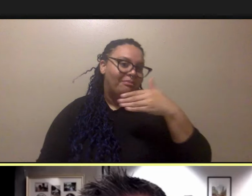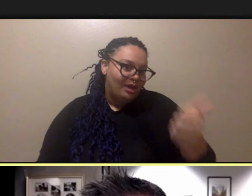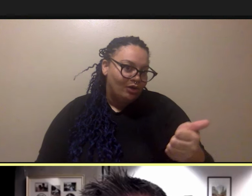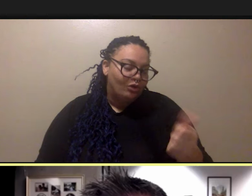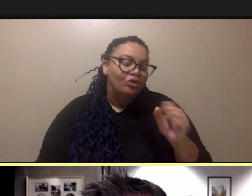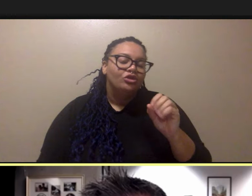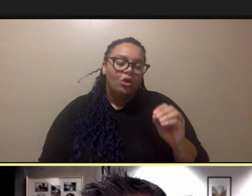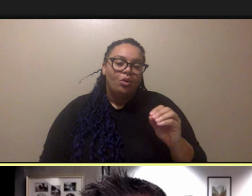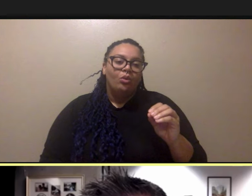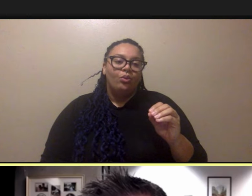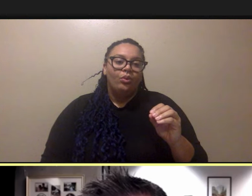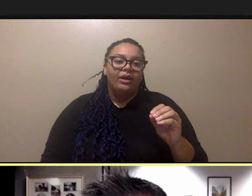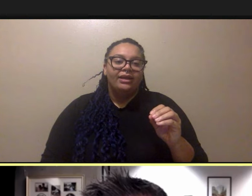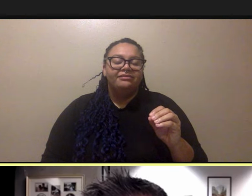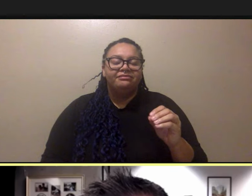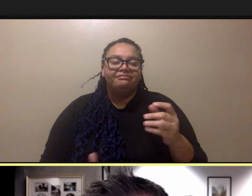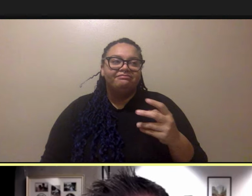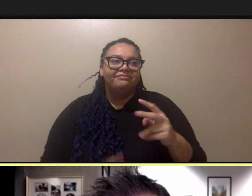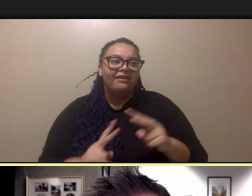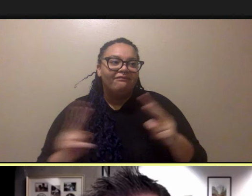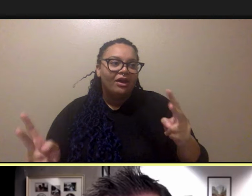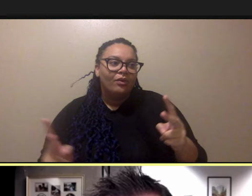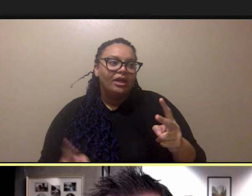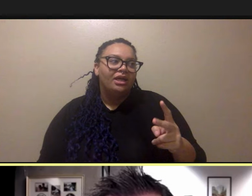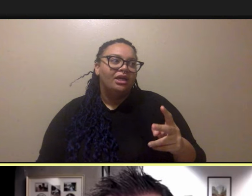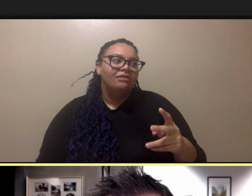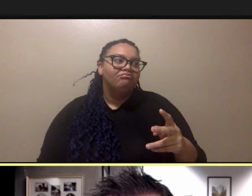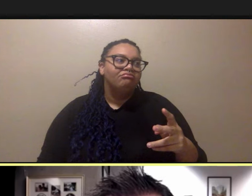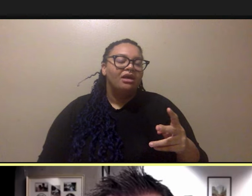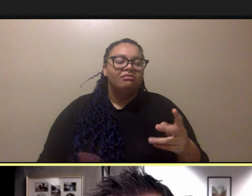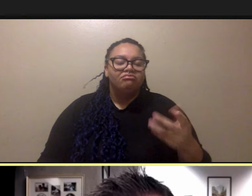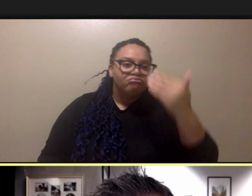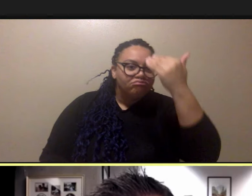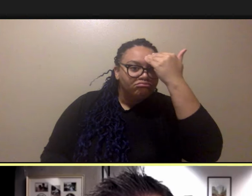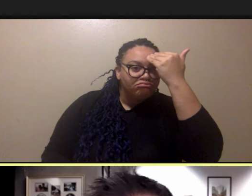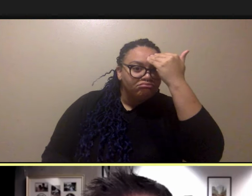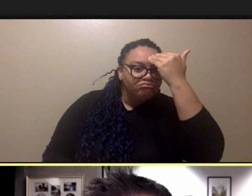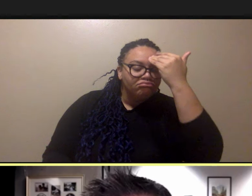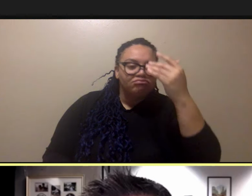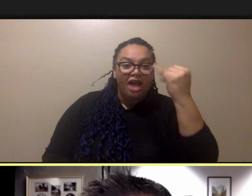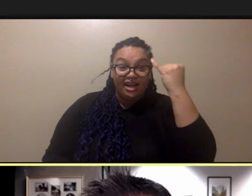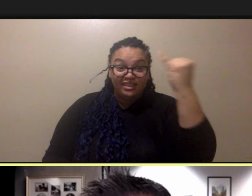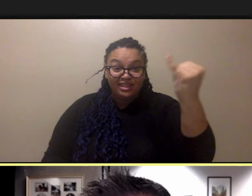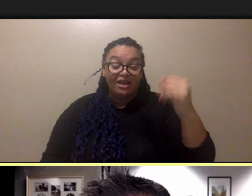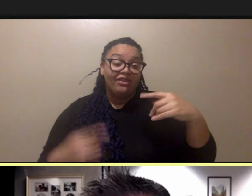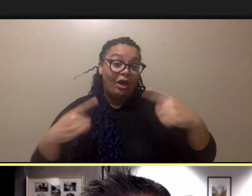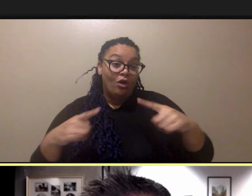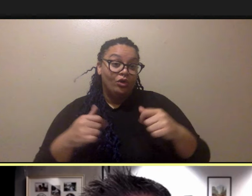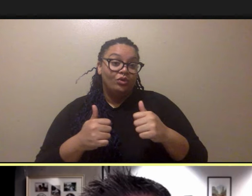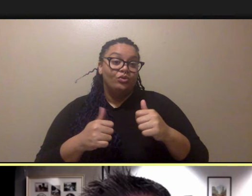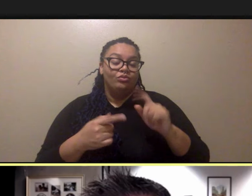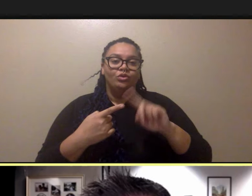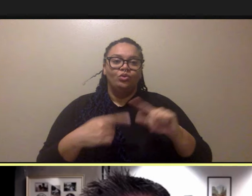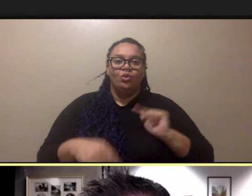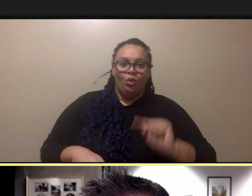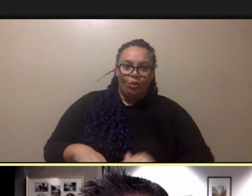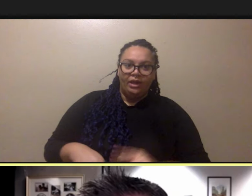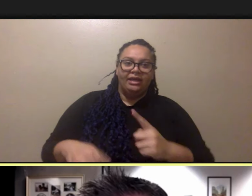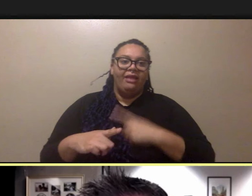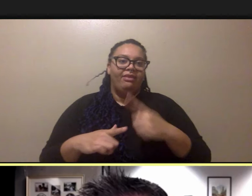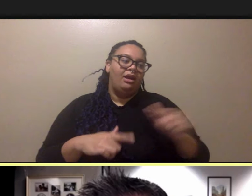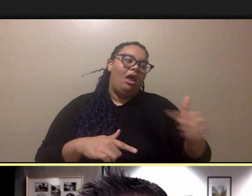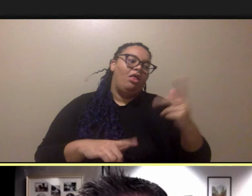very familiar idea, what they argued to the Queen, and then similar people argued to King